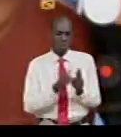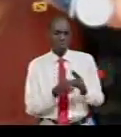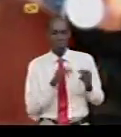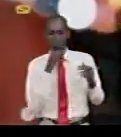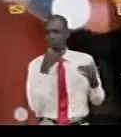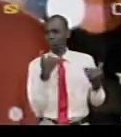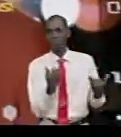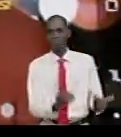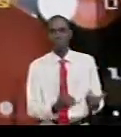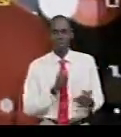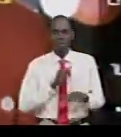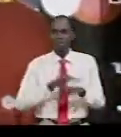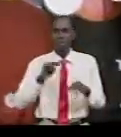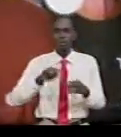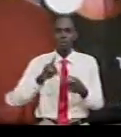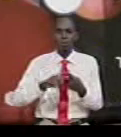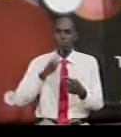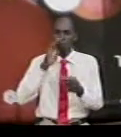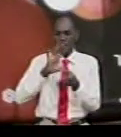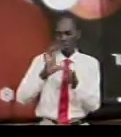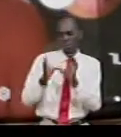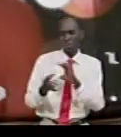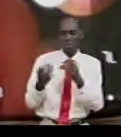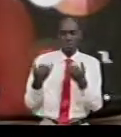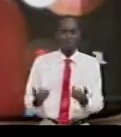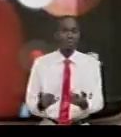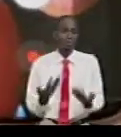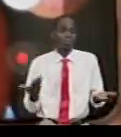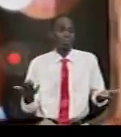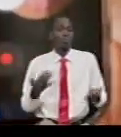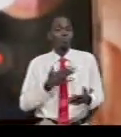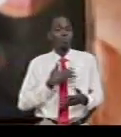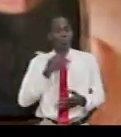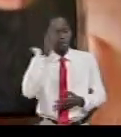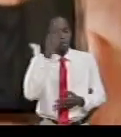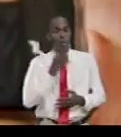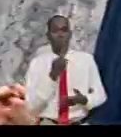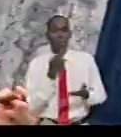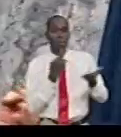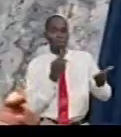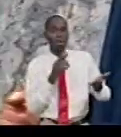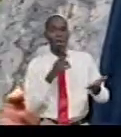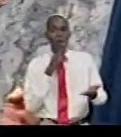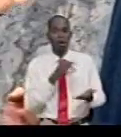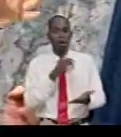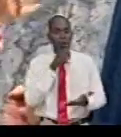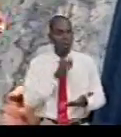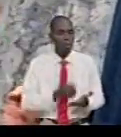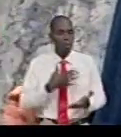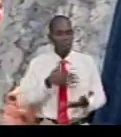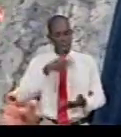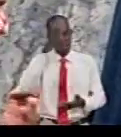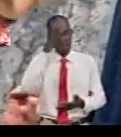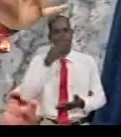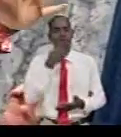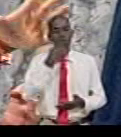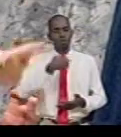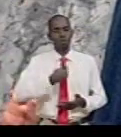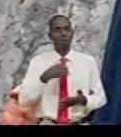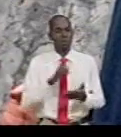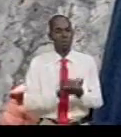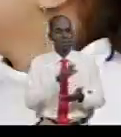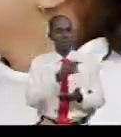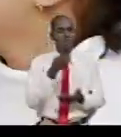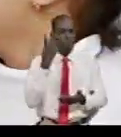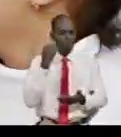I don't need to be converted now. After all, my parents, they were old. My daddy told me he was converted